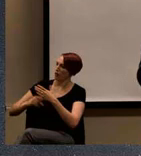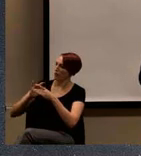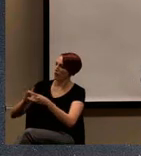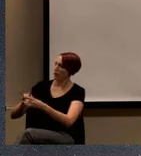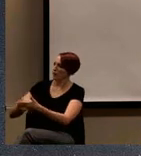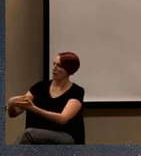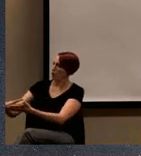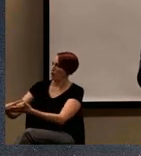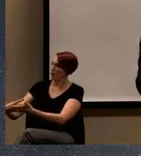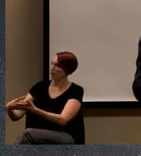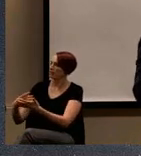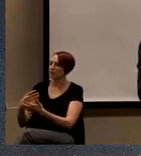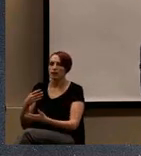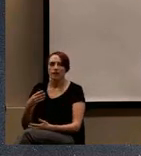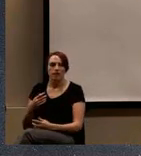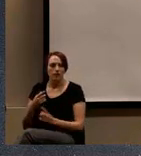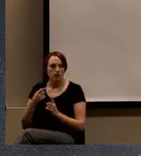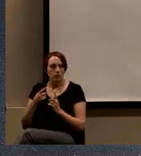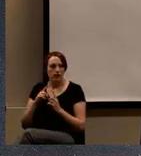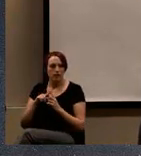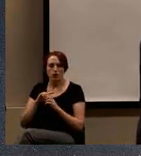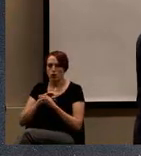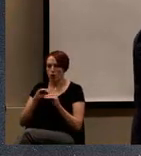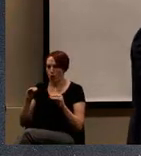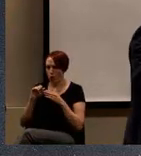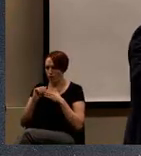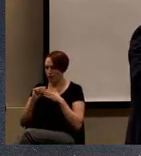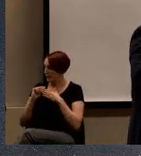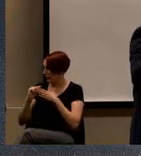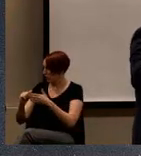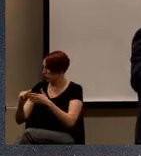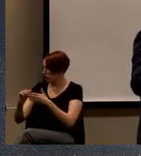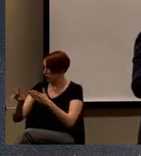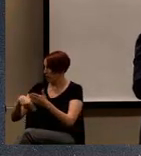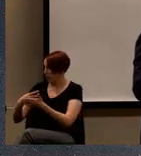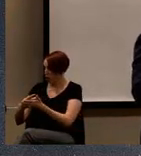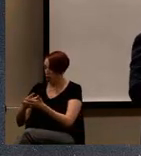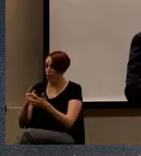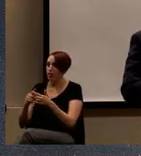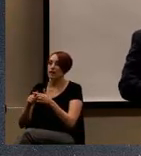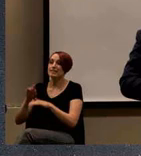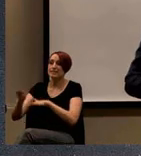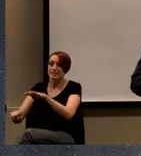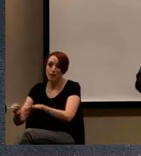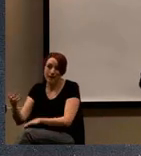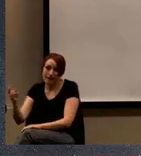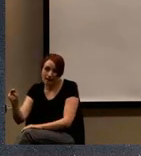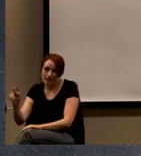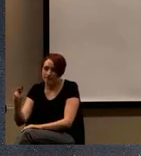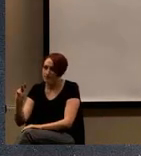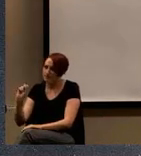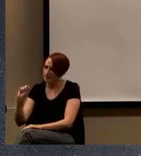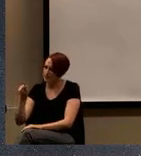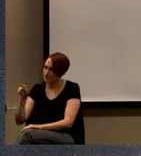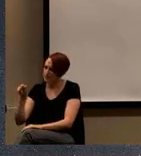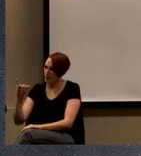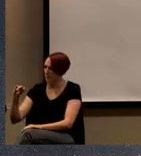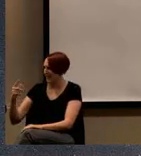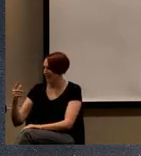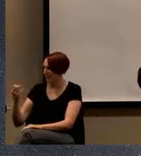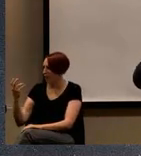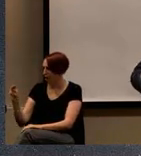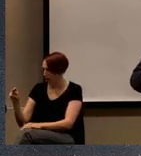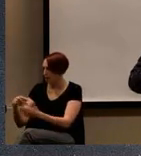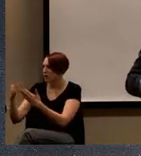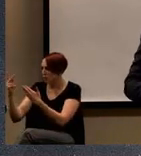through the No Leaves Should Fall or the Stepping On programs that are offered by a lot of